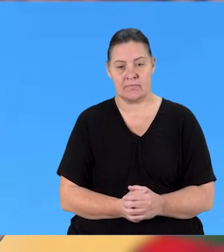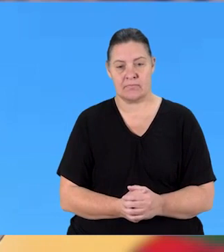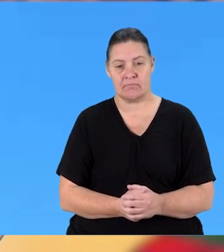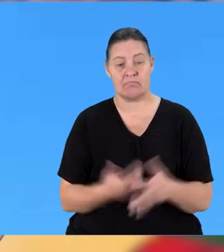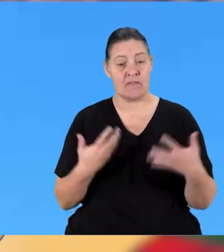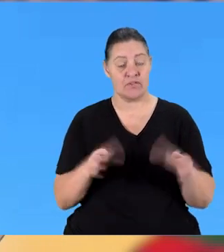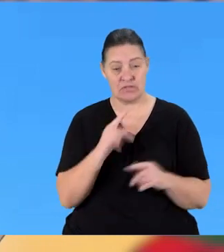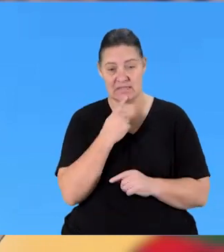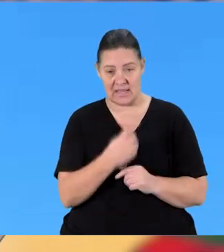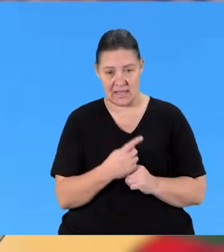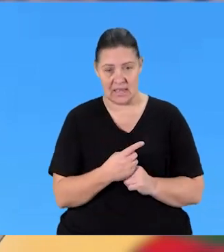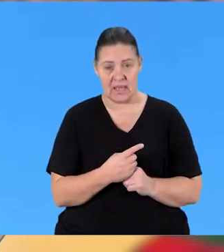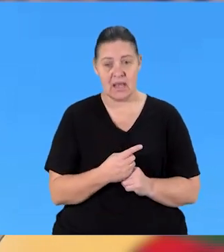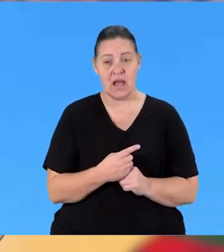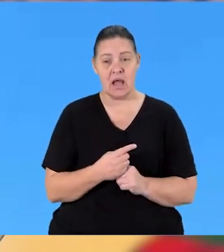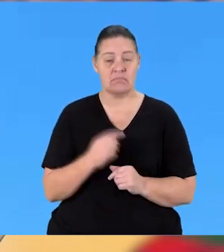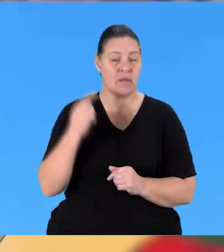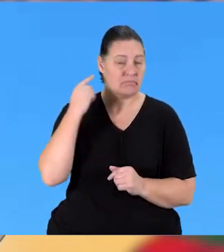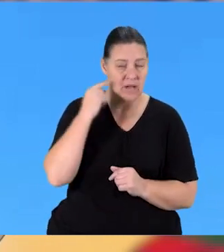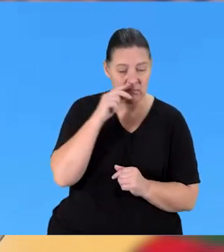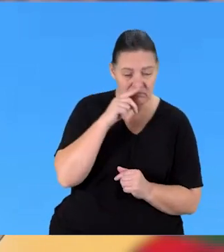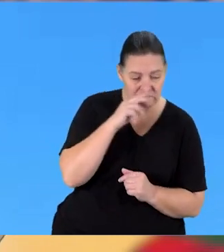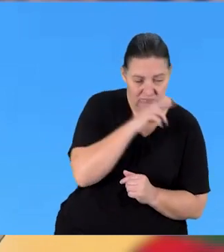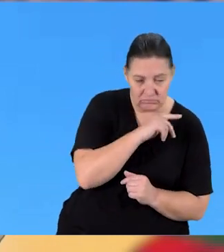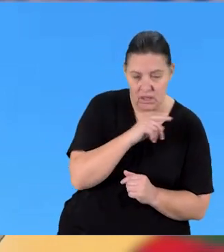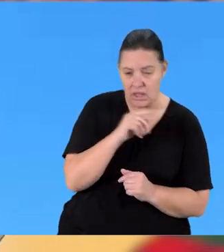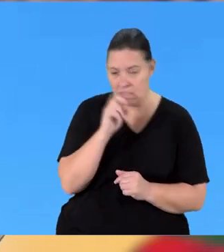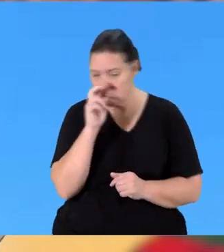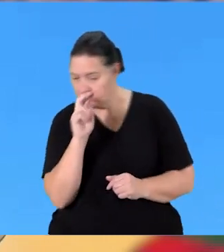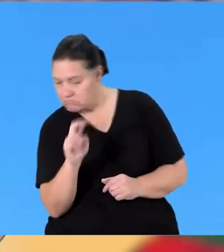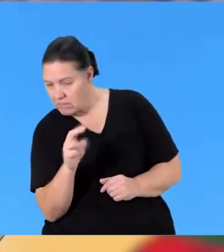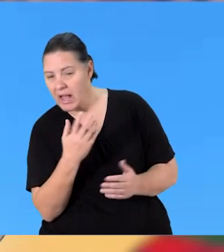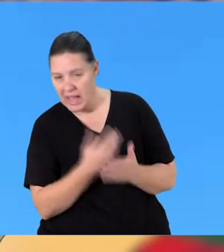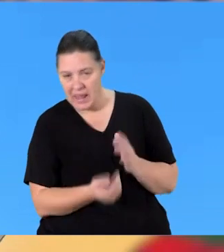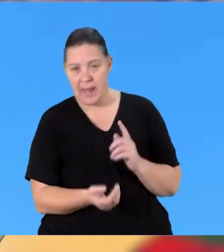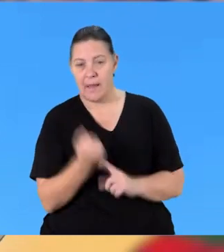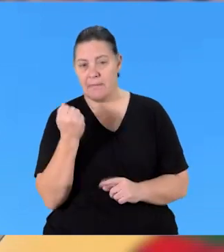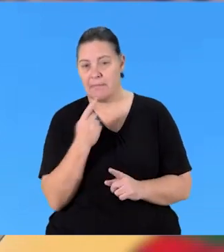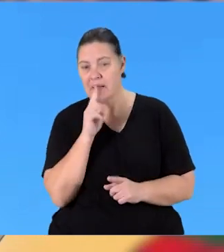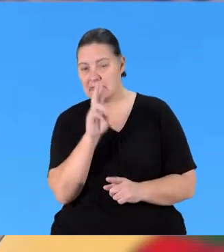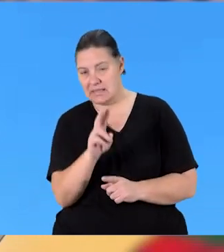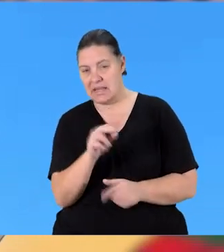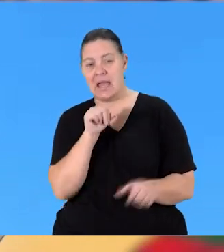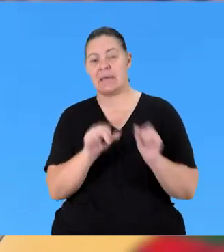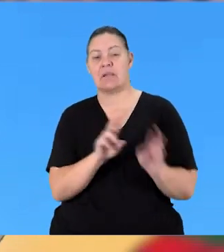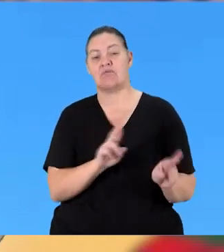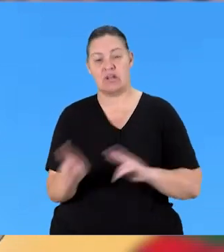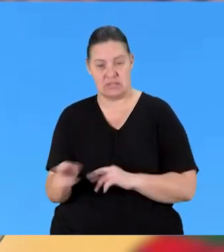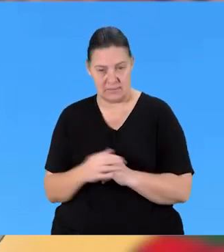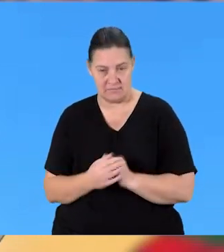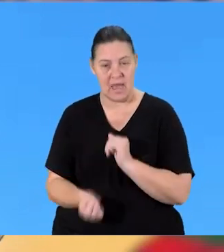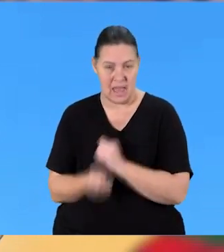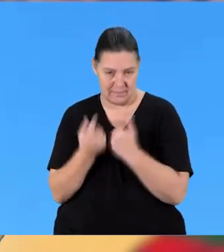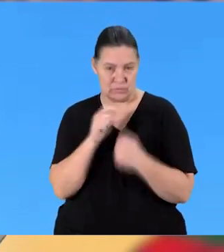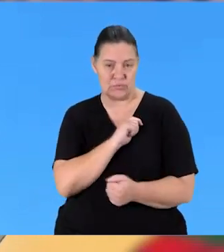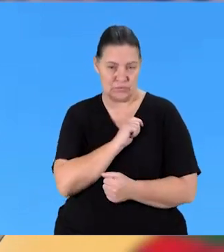Right. As we have said that our senses, they can help us in identifying a chemical reaction or in saying for